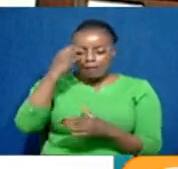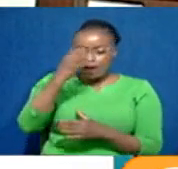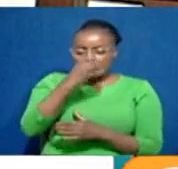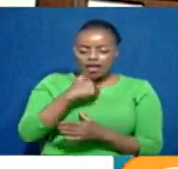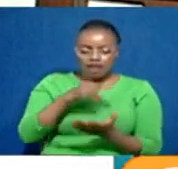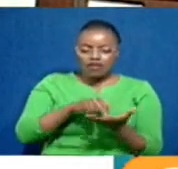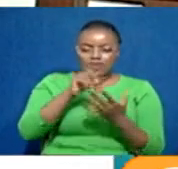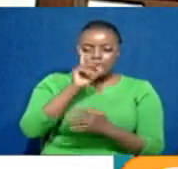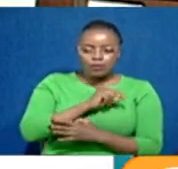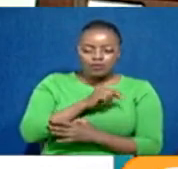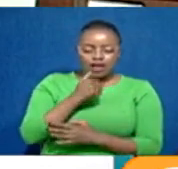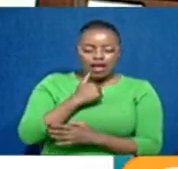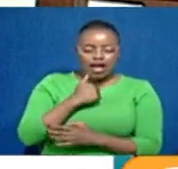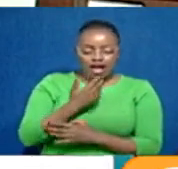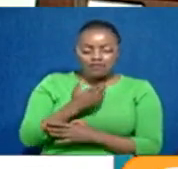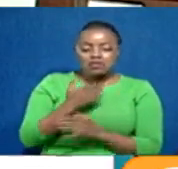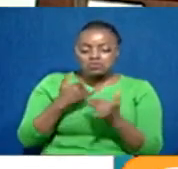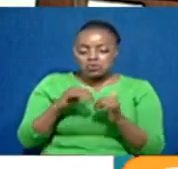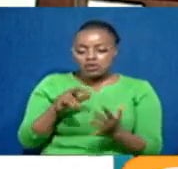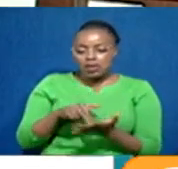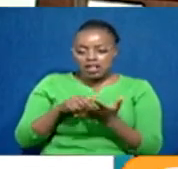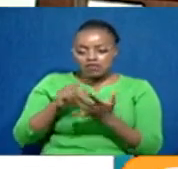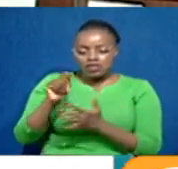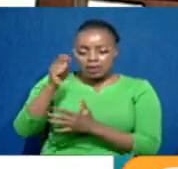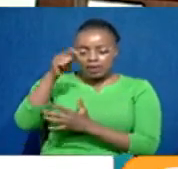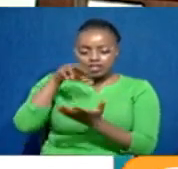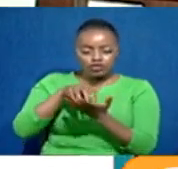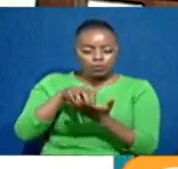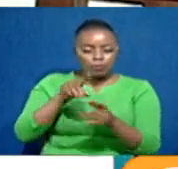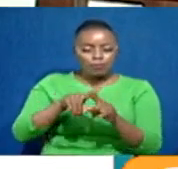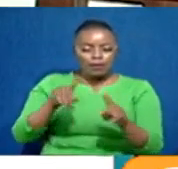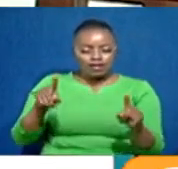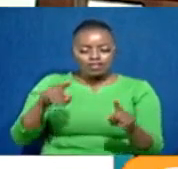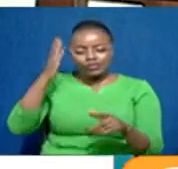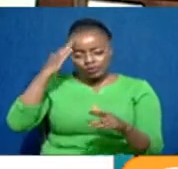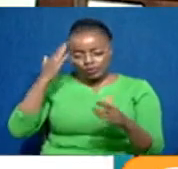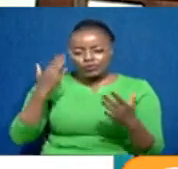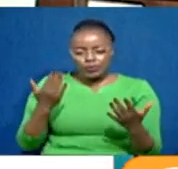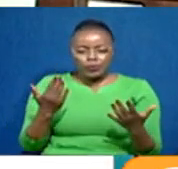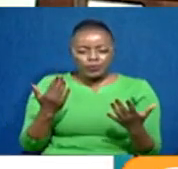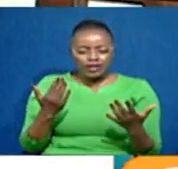has run, has had a stab at the presidency. Mm-hmm. Mm-hmm. But